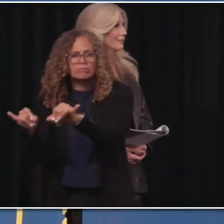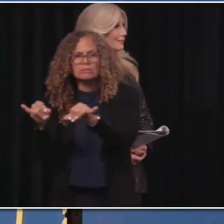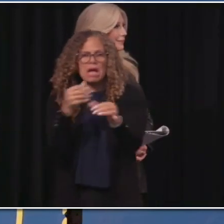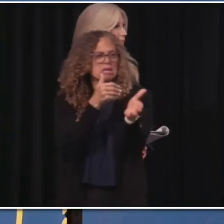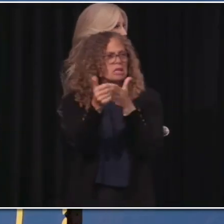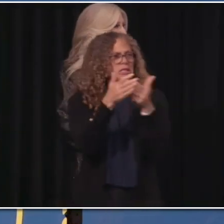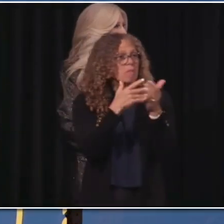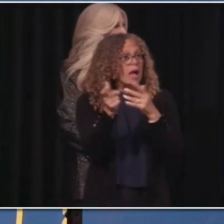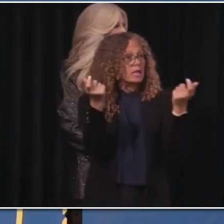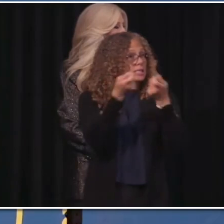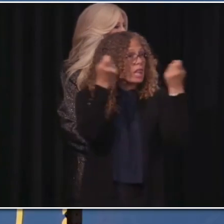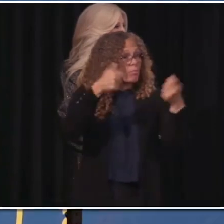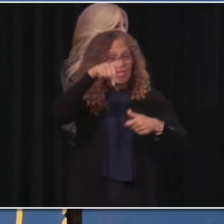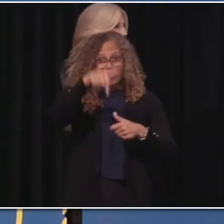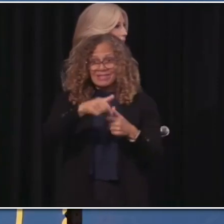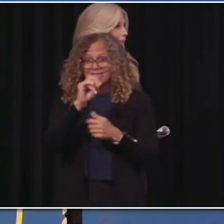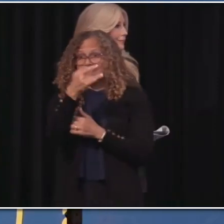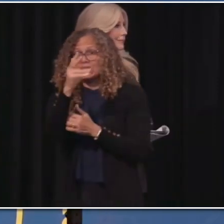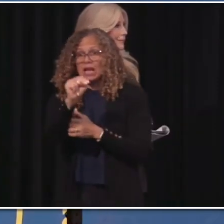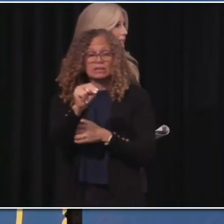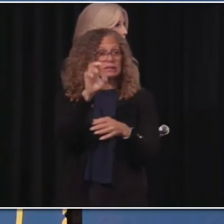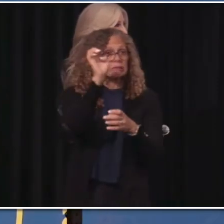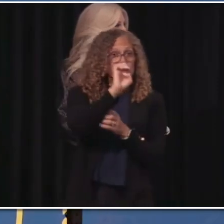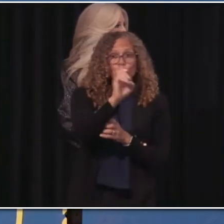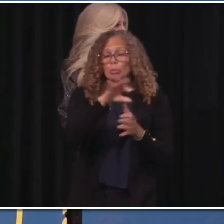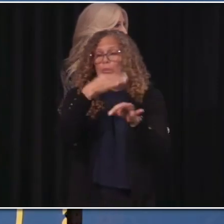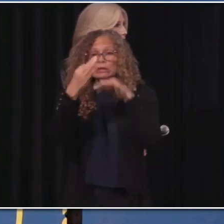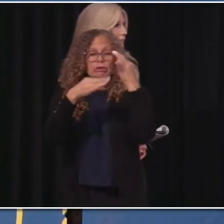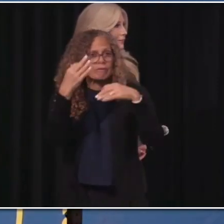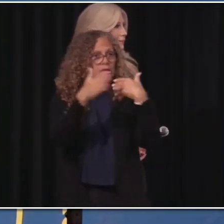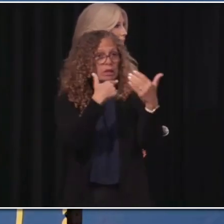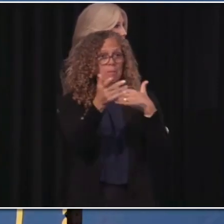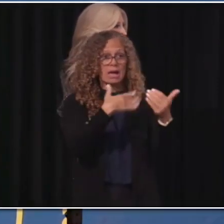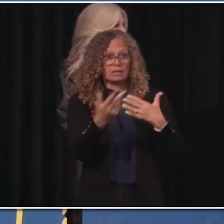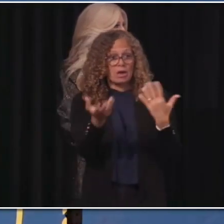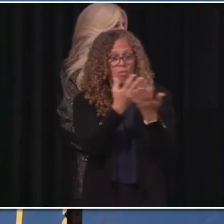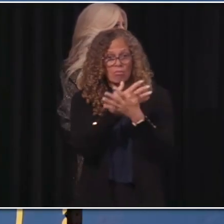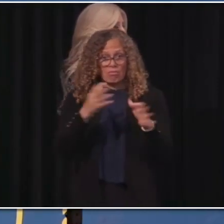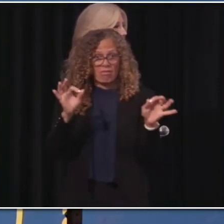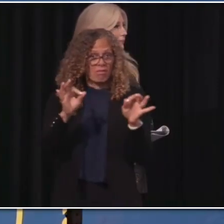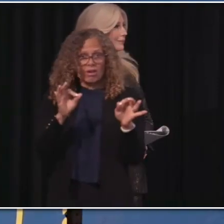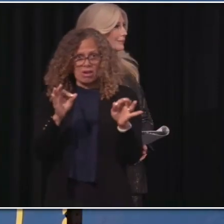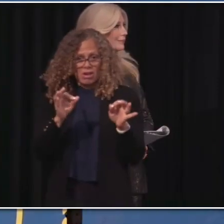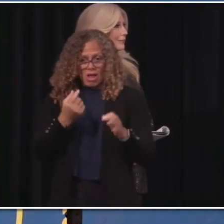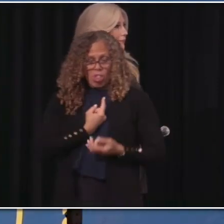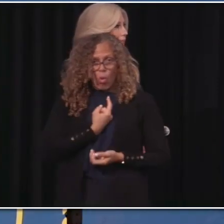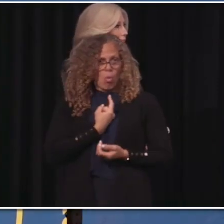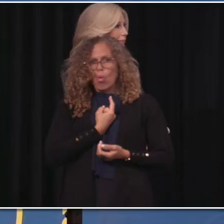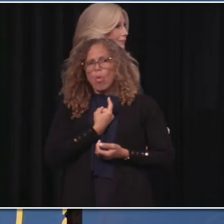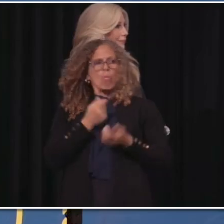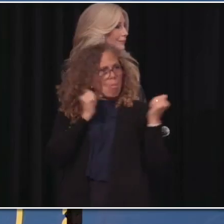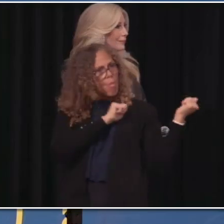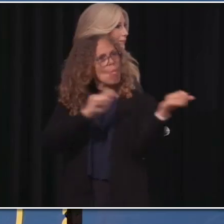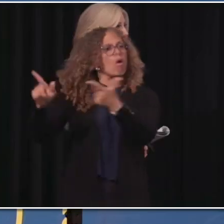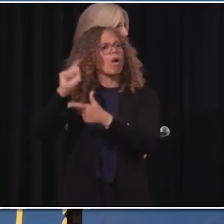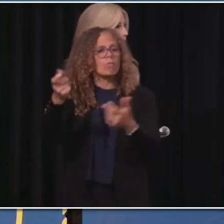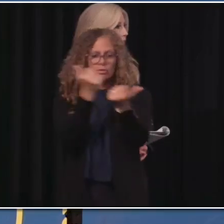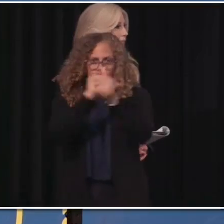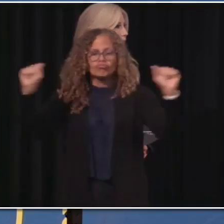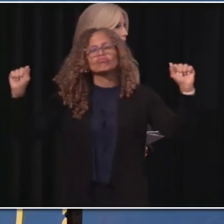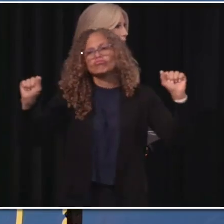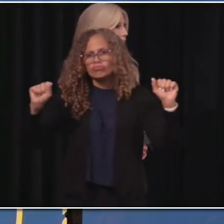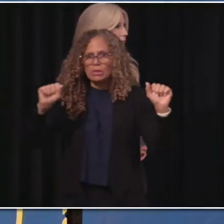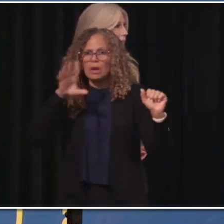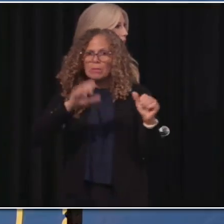we celebrate it to each of us, remind us that none of us is free until we are all free. And may the work of this county be guided